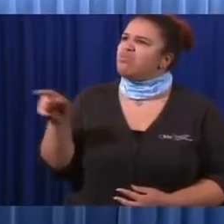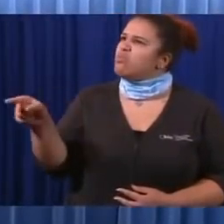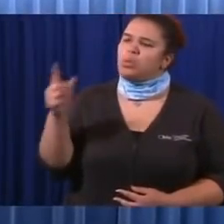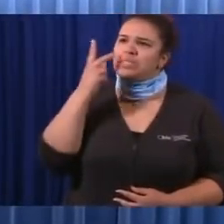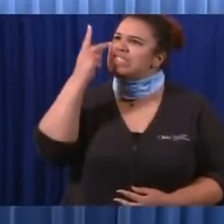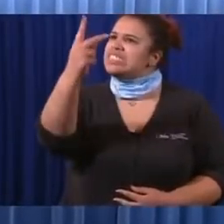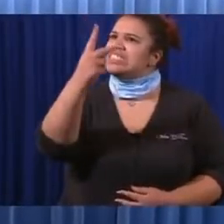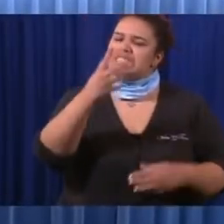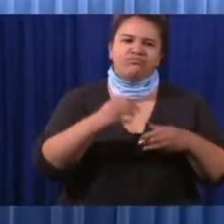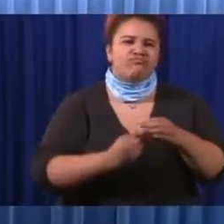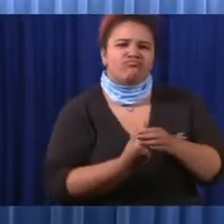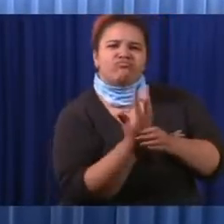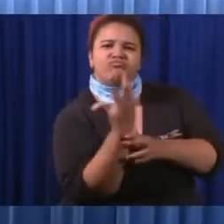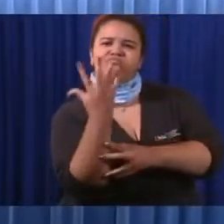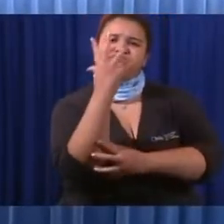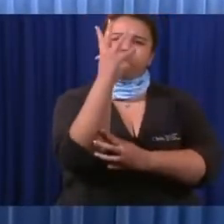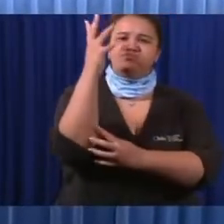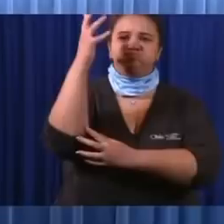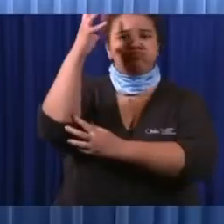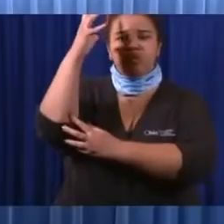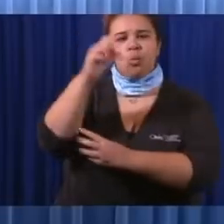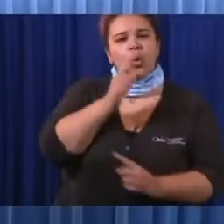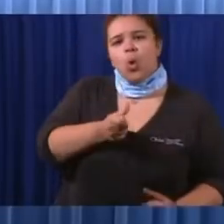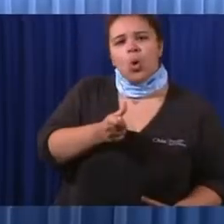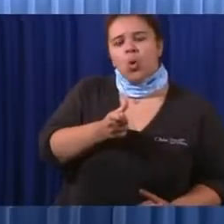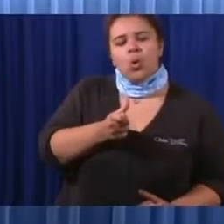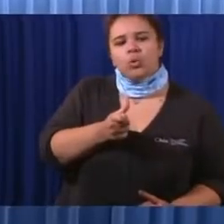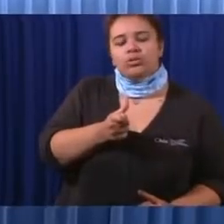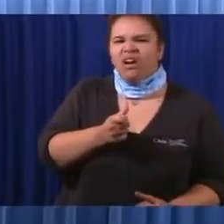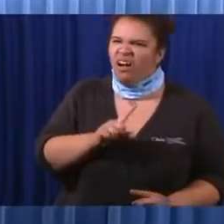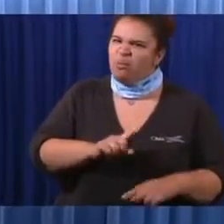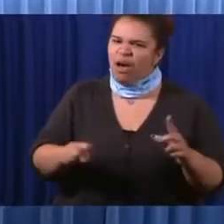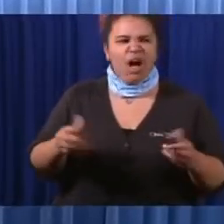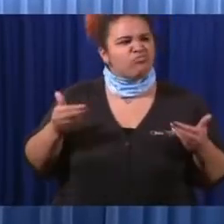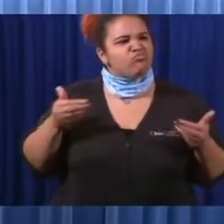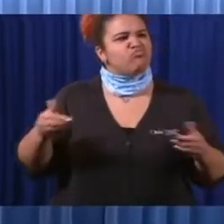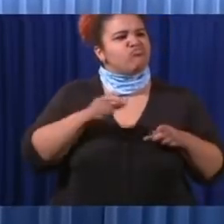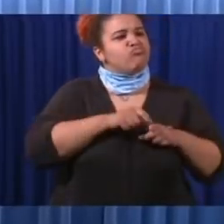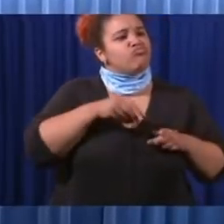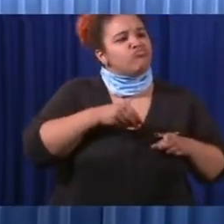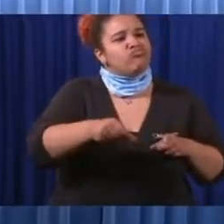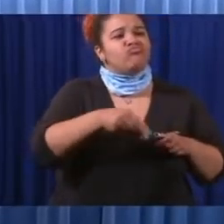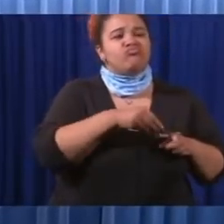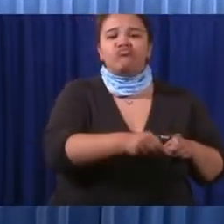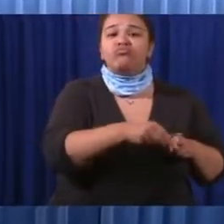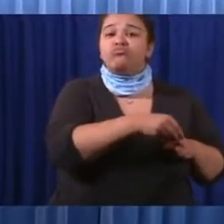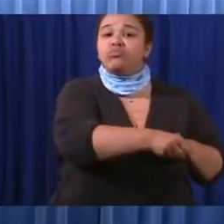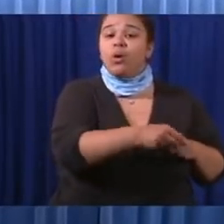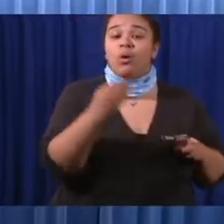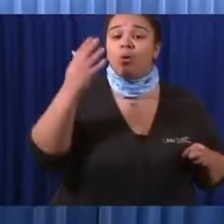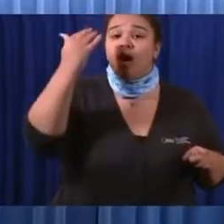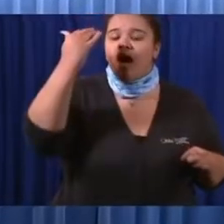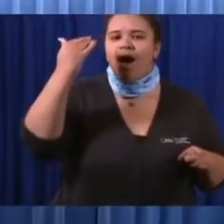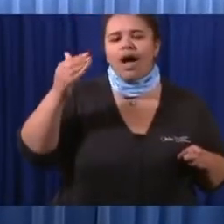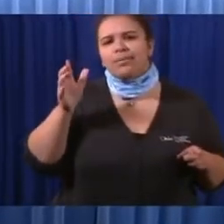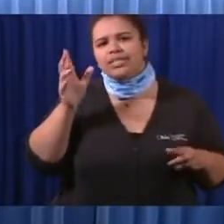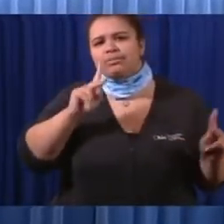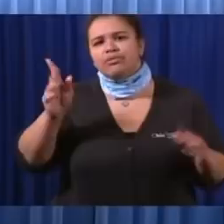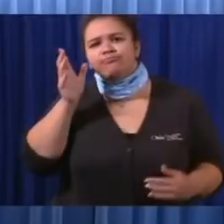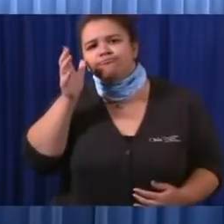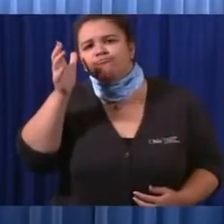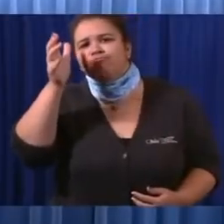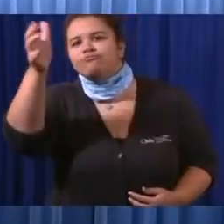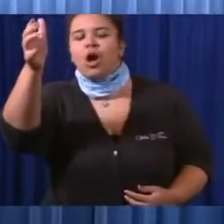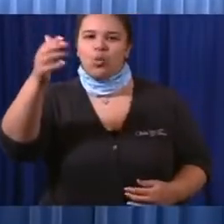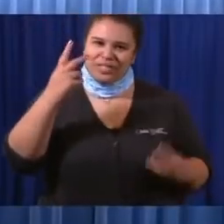Yet they planted them, knowing that future generations would someday enjoy those trees. In fact, as I think mentioned to some of